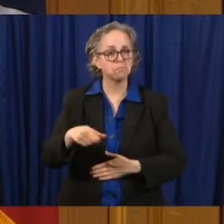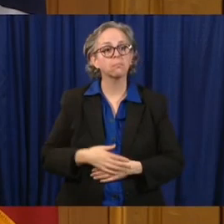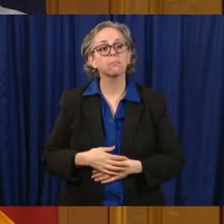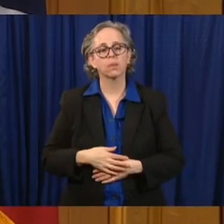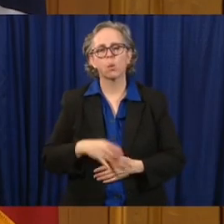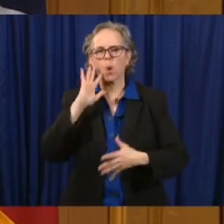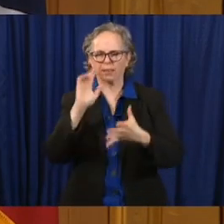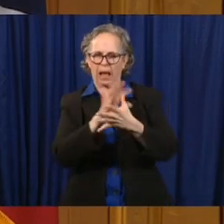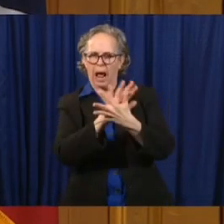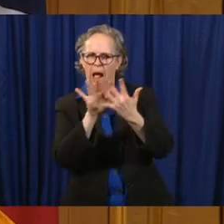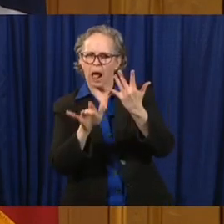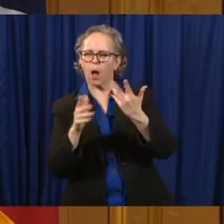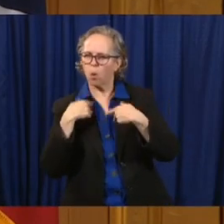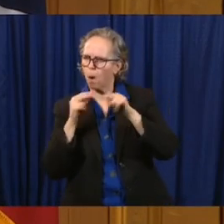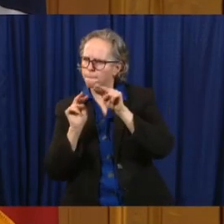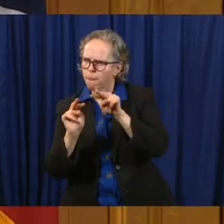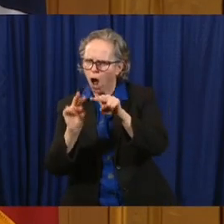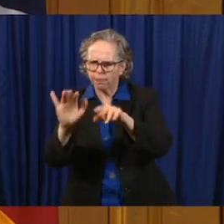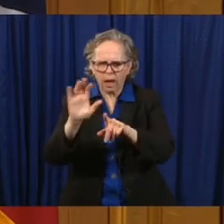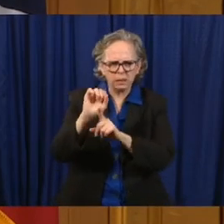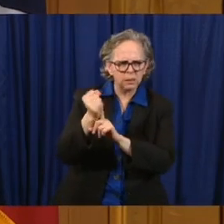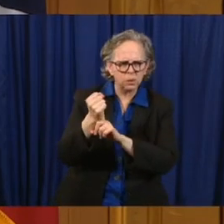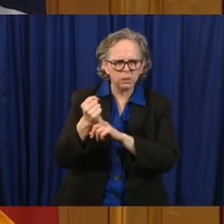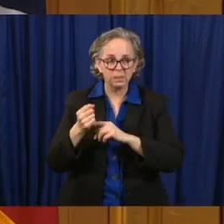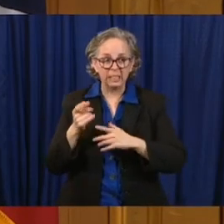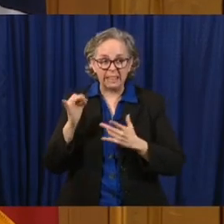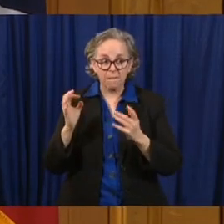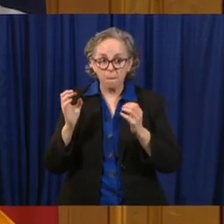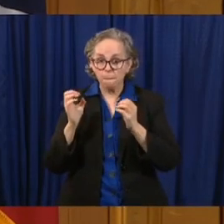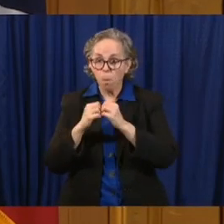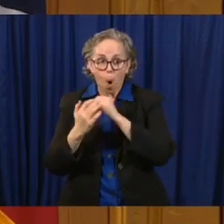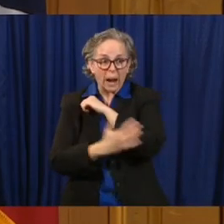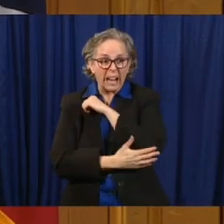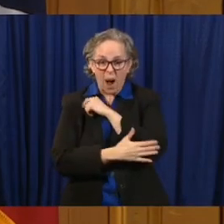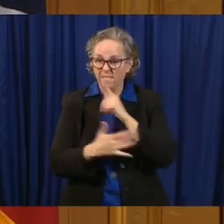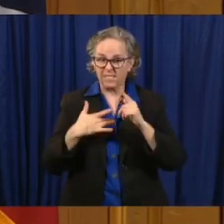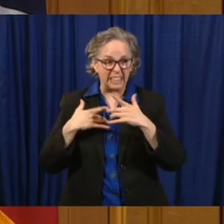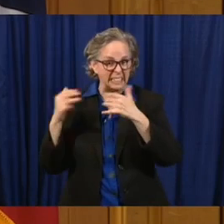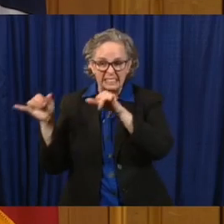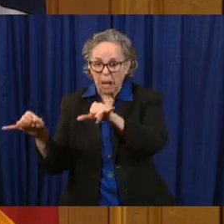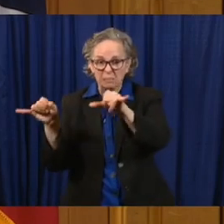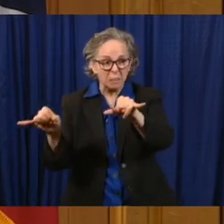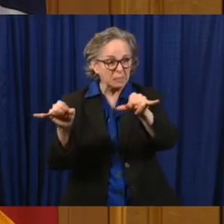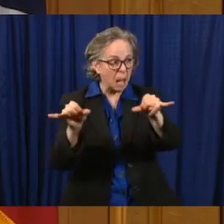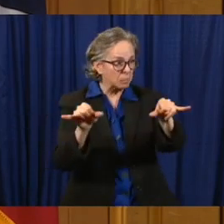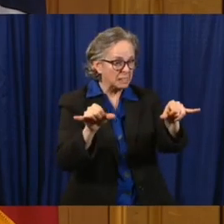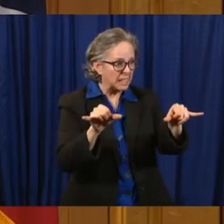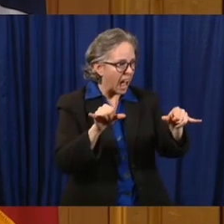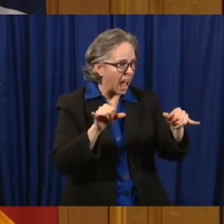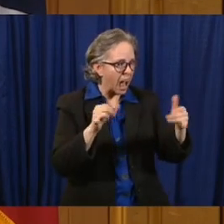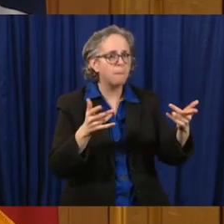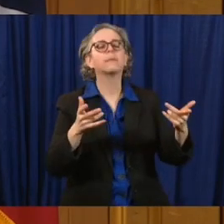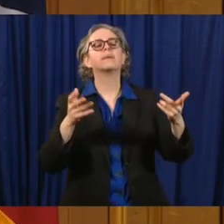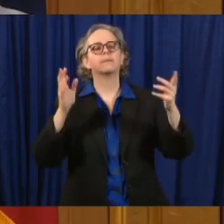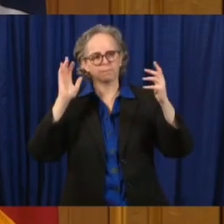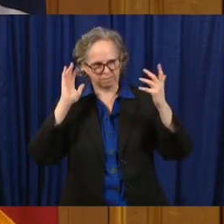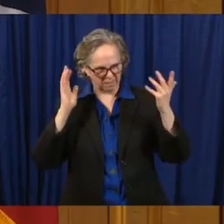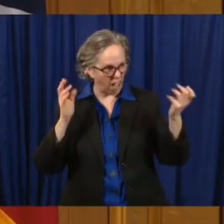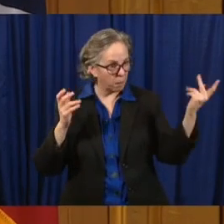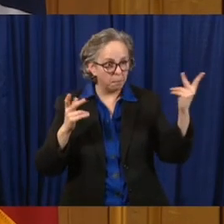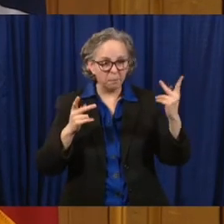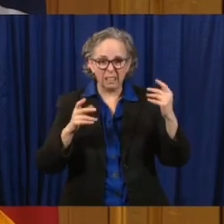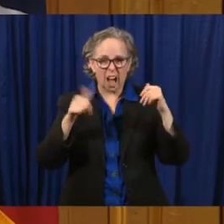counties that appear to have a significant influx of people coming from out of state, we